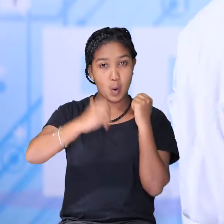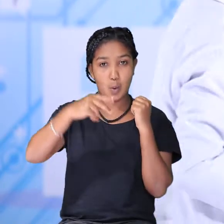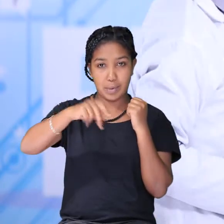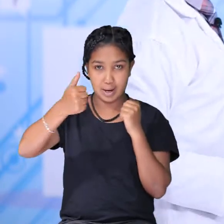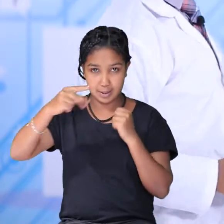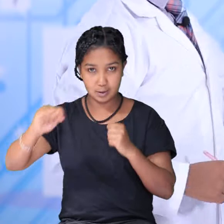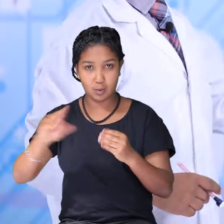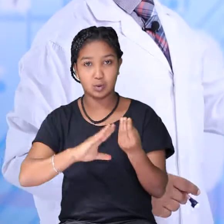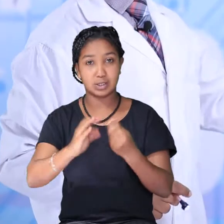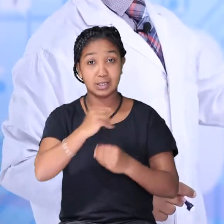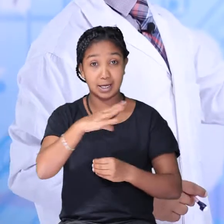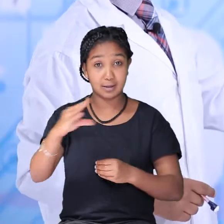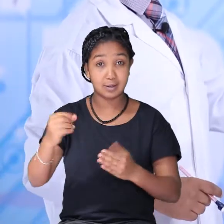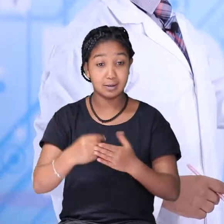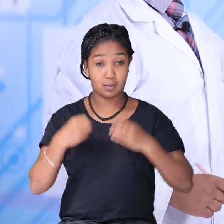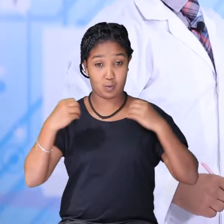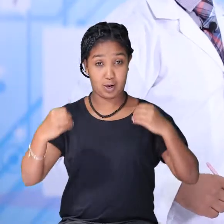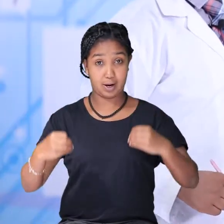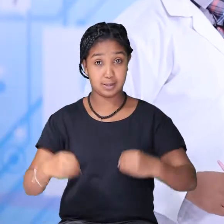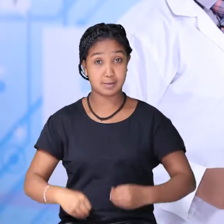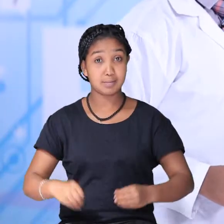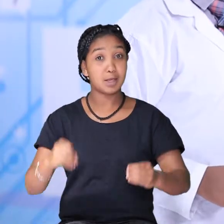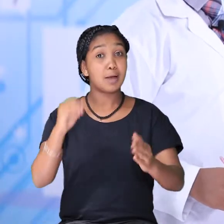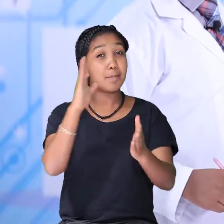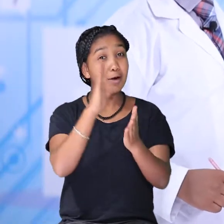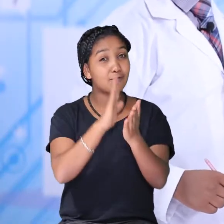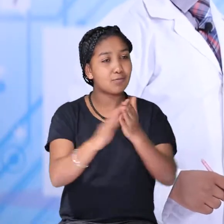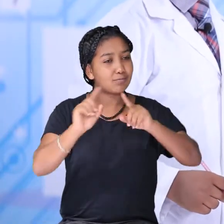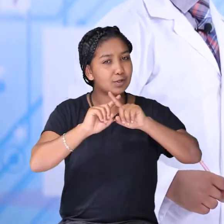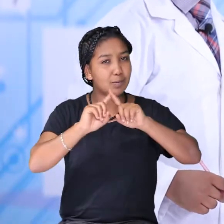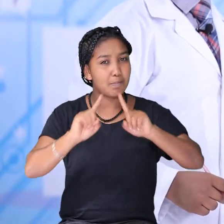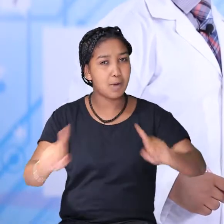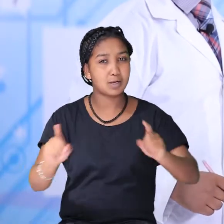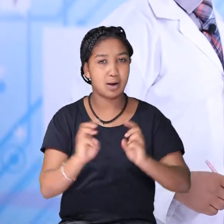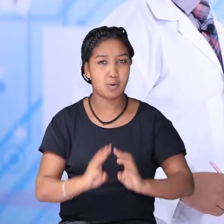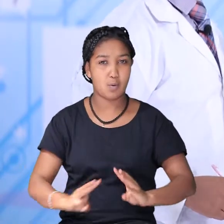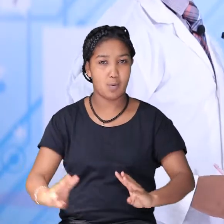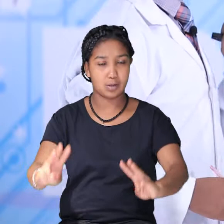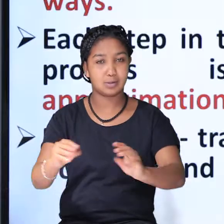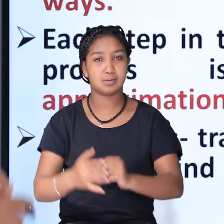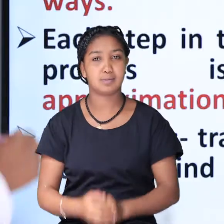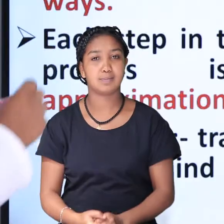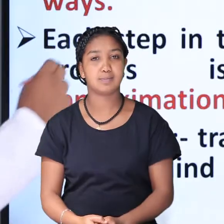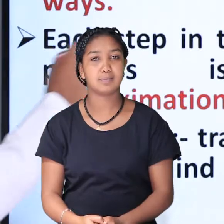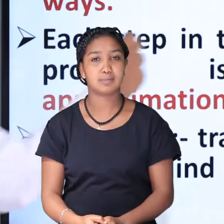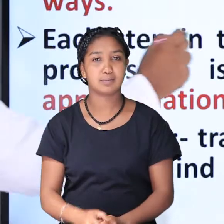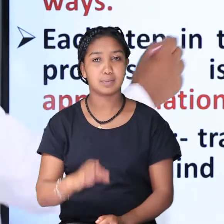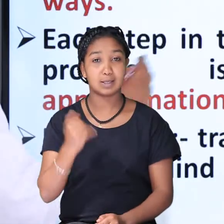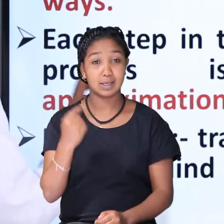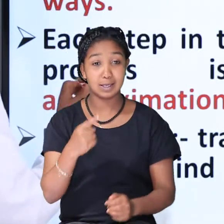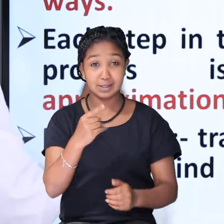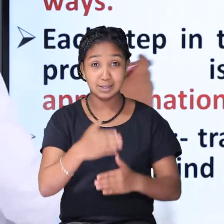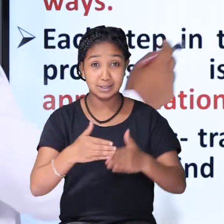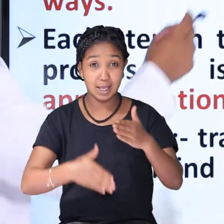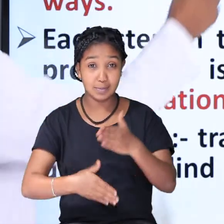conditioning. And the organisms perform in special ways. Each steps